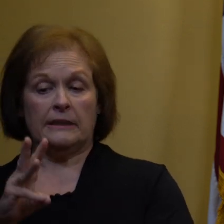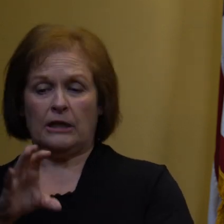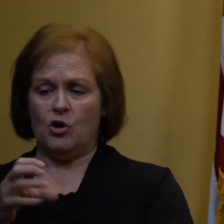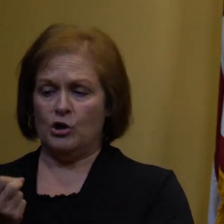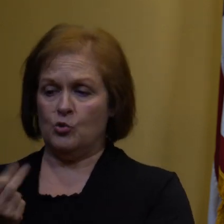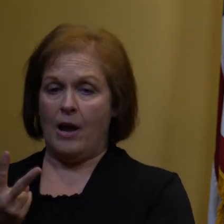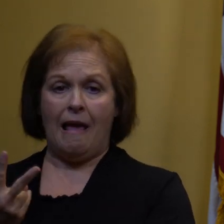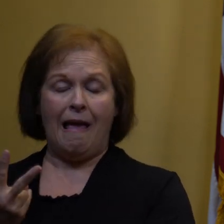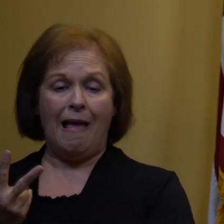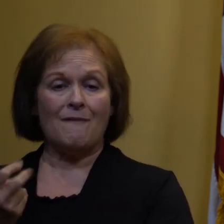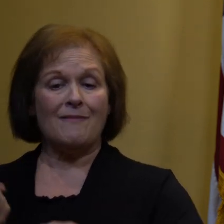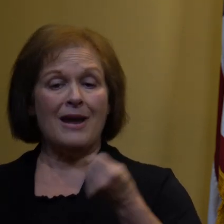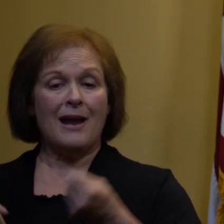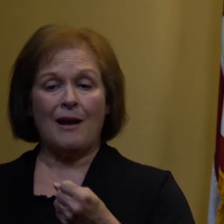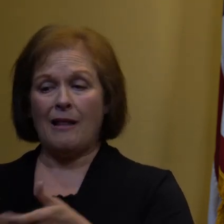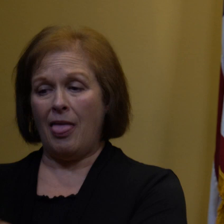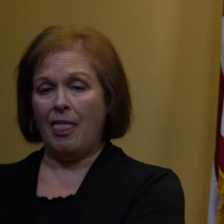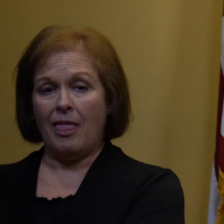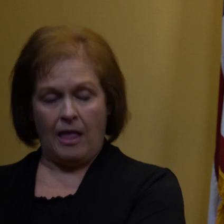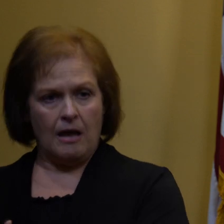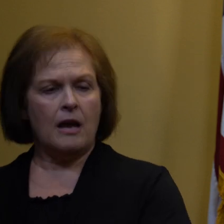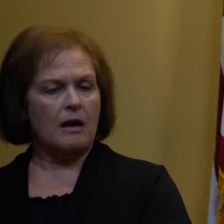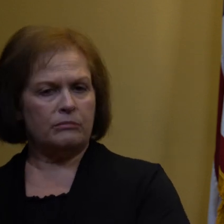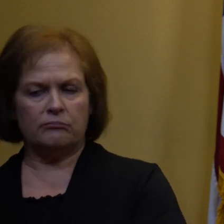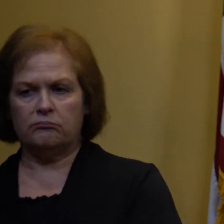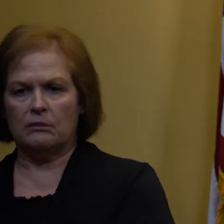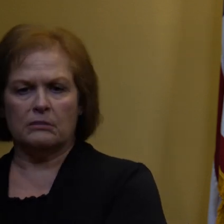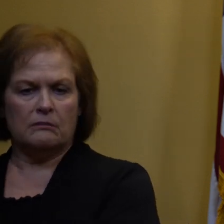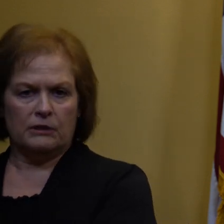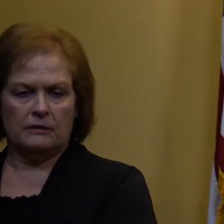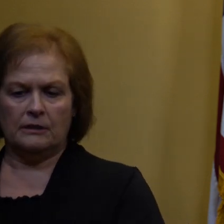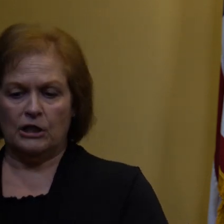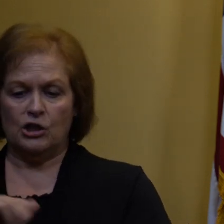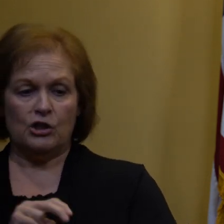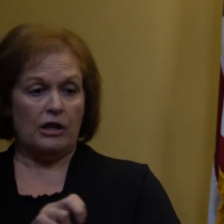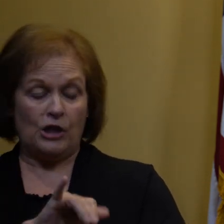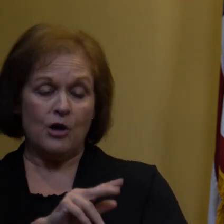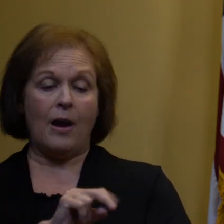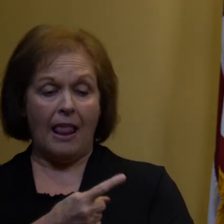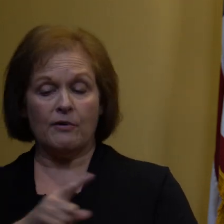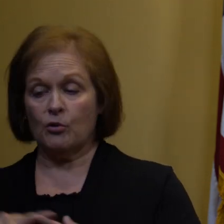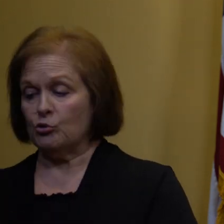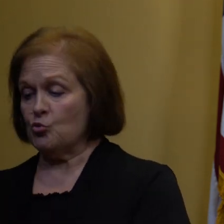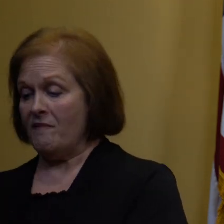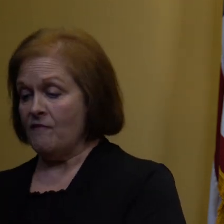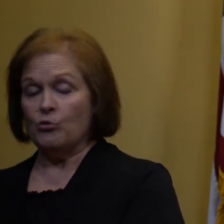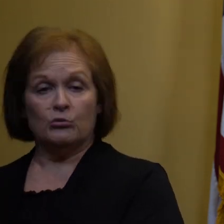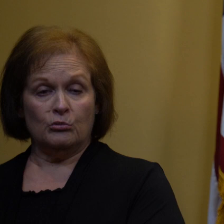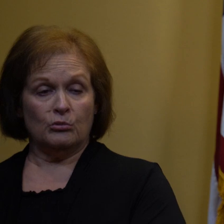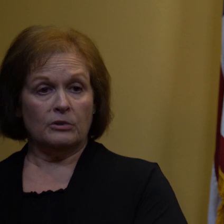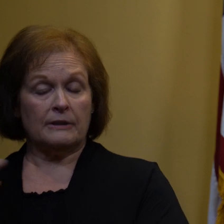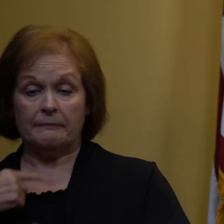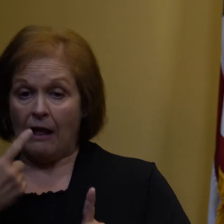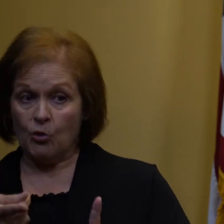612 abandoned vehicles from our streets since January 11th through June 1st. This is,